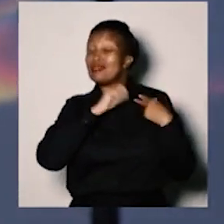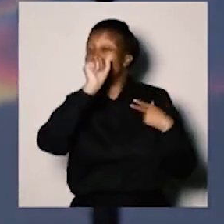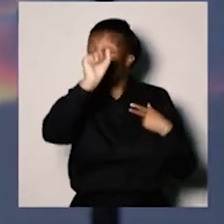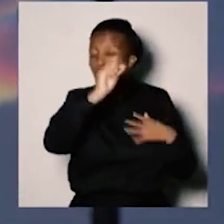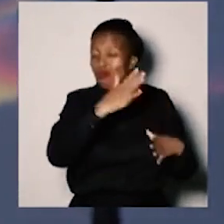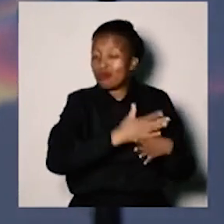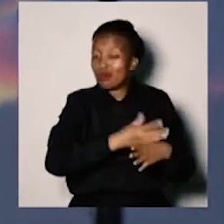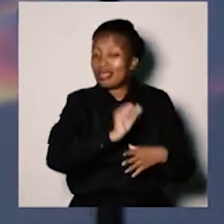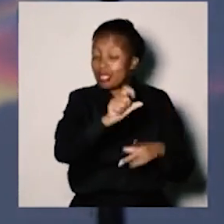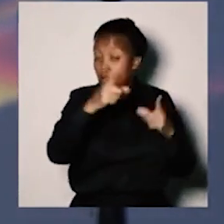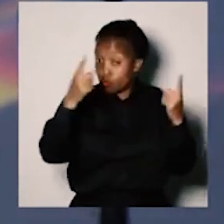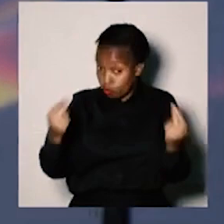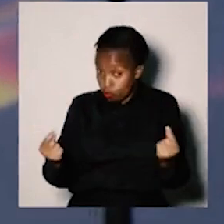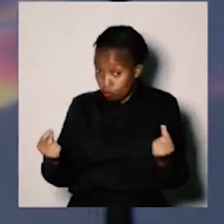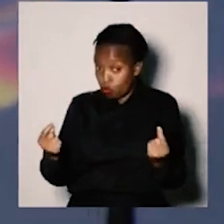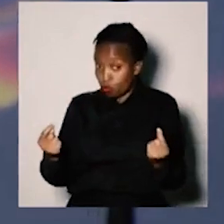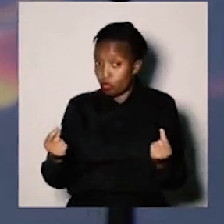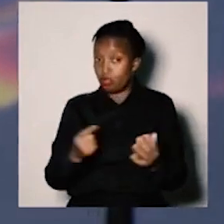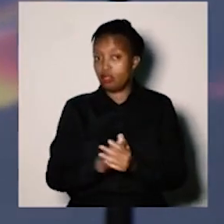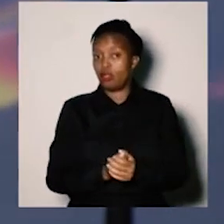changer. Look at your neighbor and say, game changer.